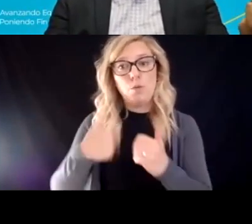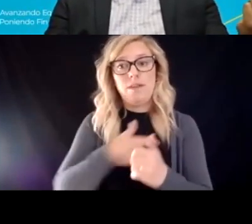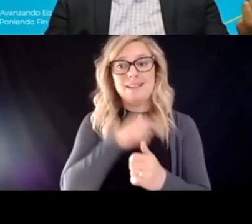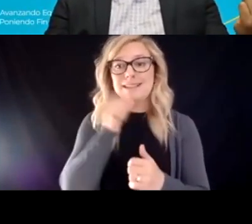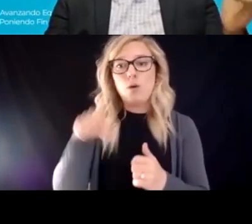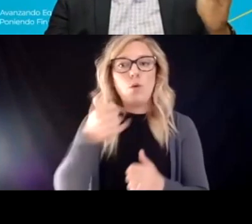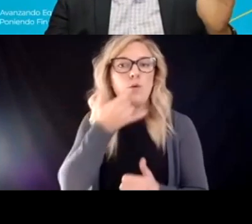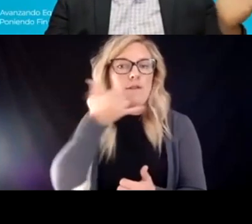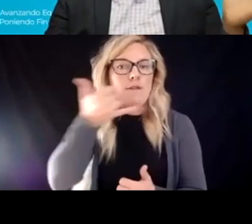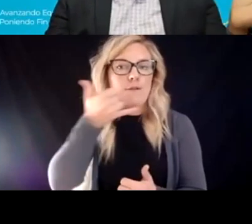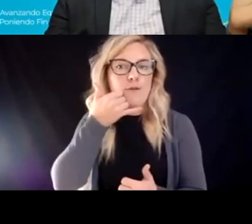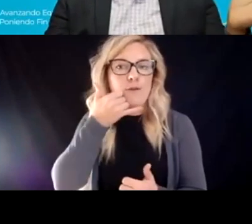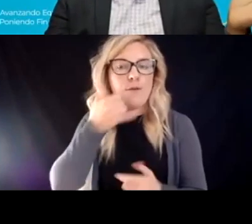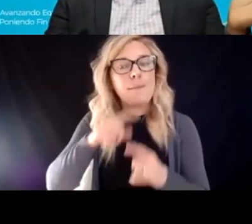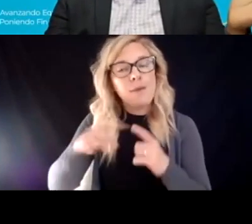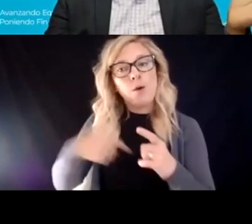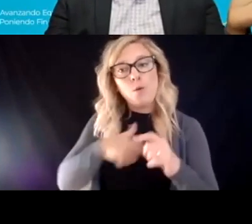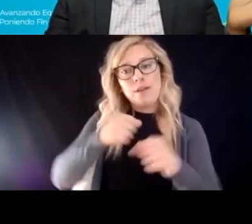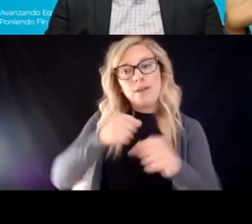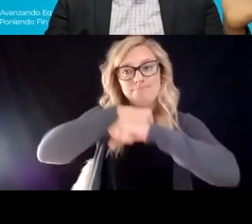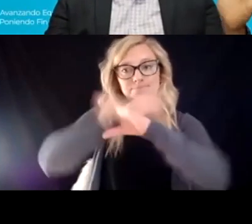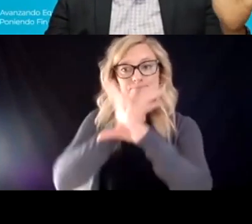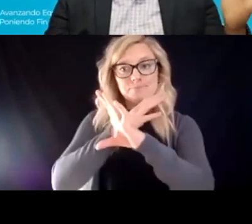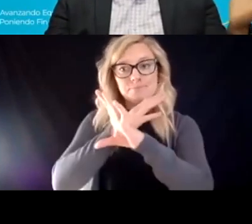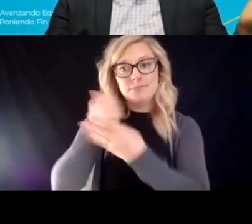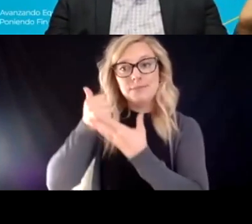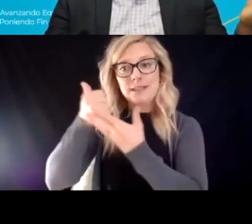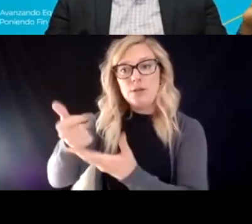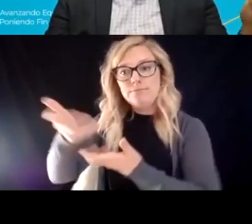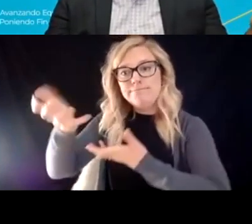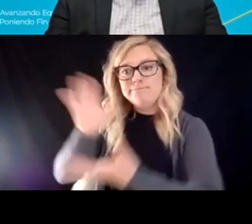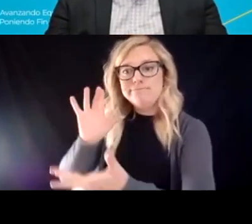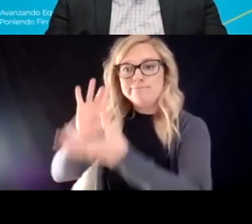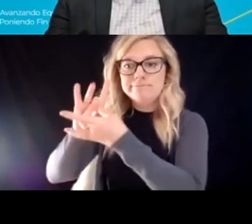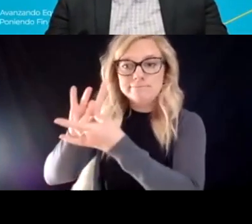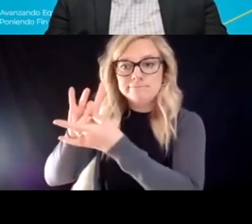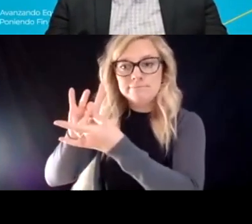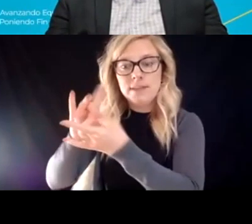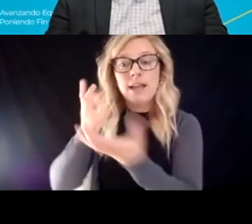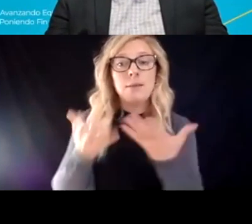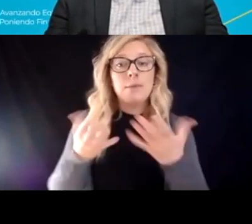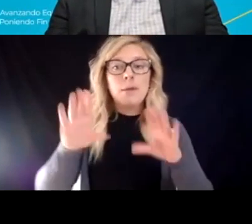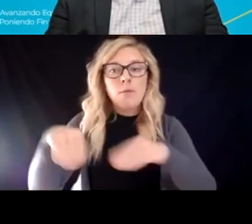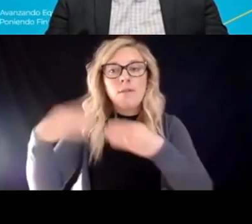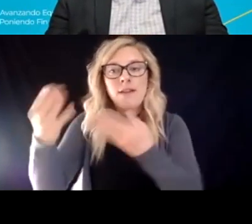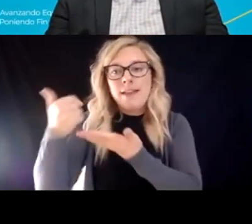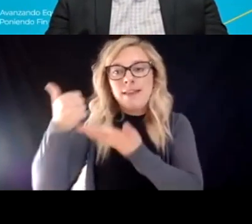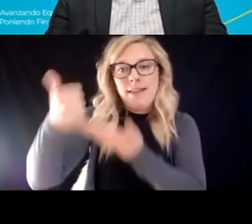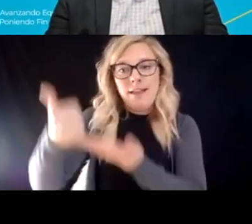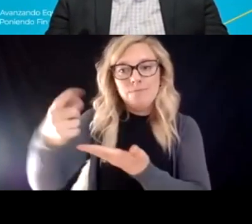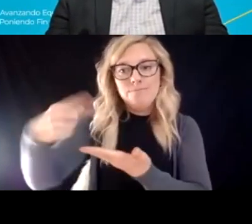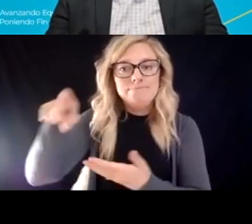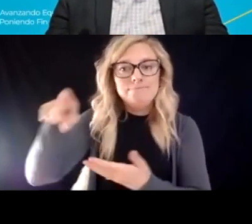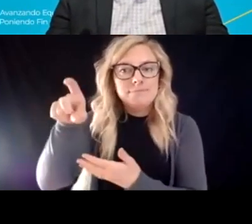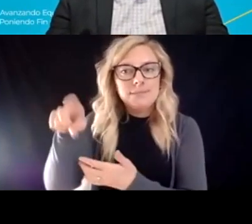maybe help them connect in this way. And then maybe provide them the help that they might be needing at the moment,